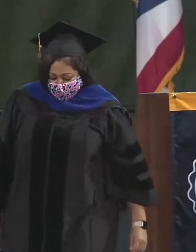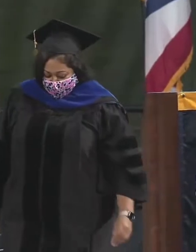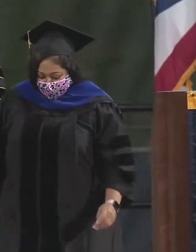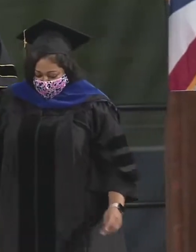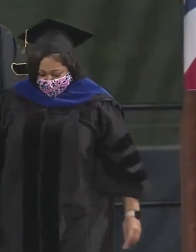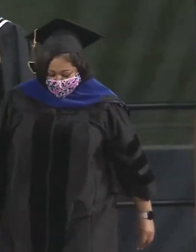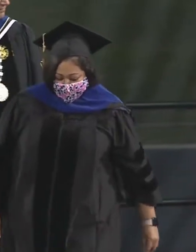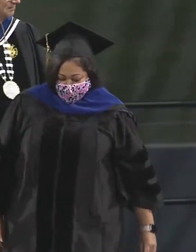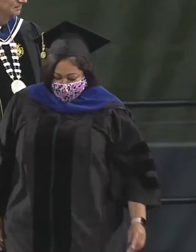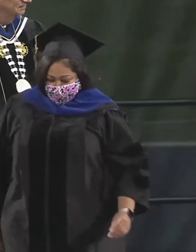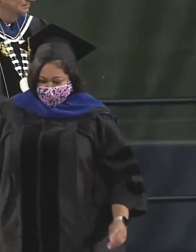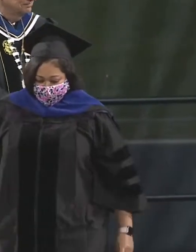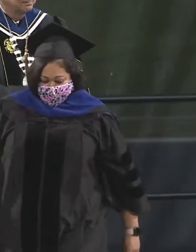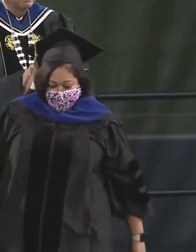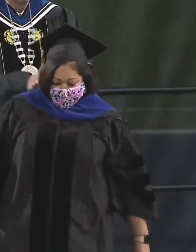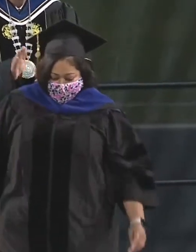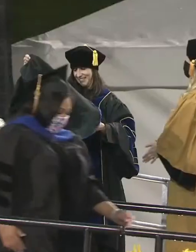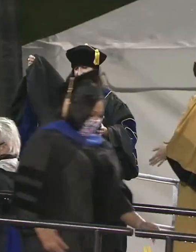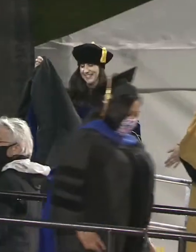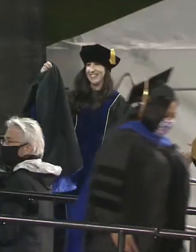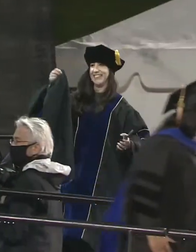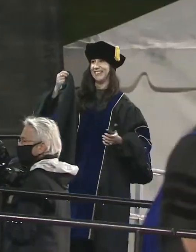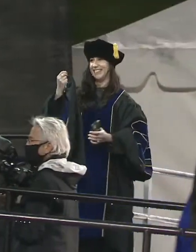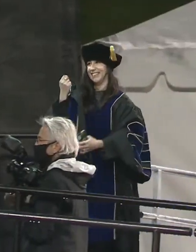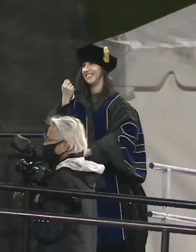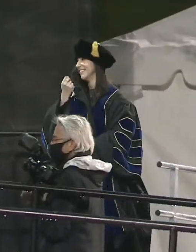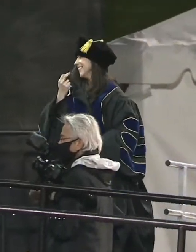Anne Maltempe.